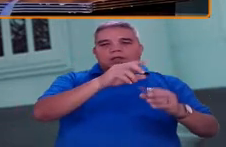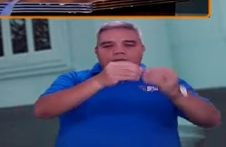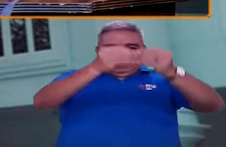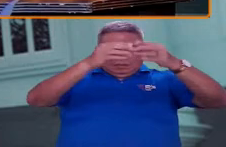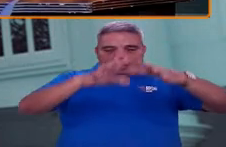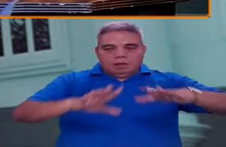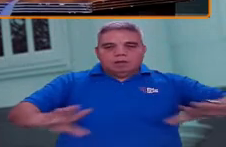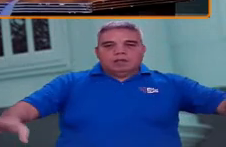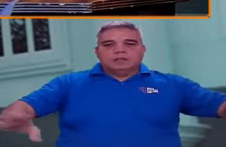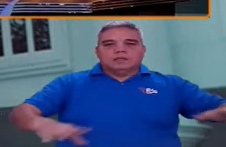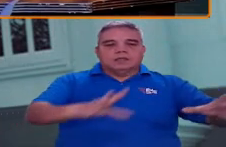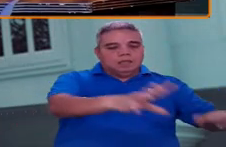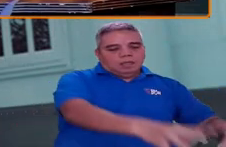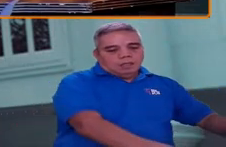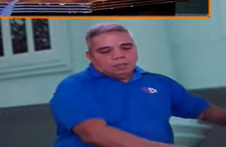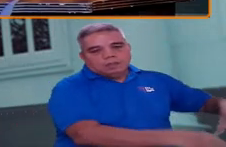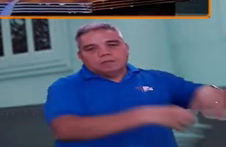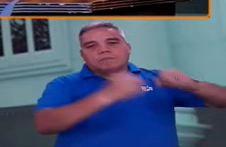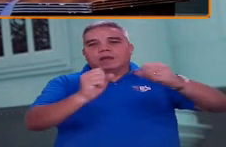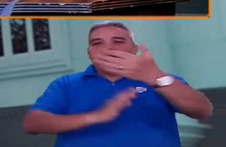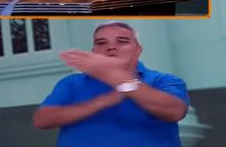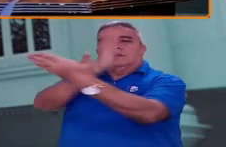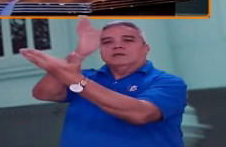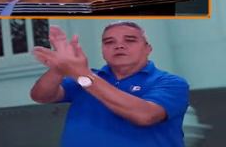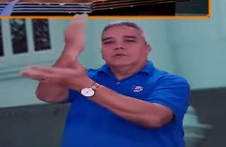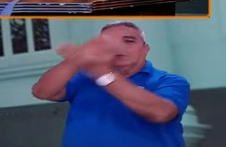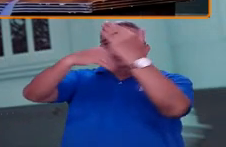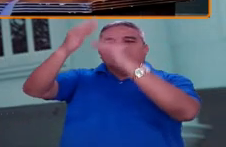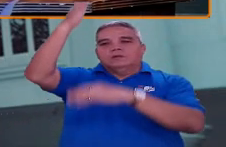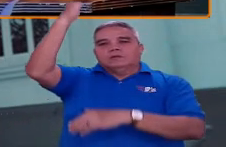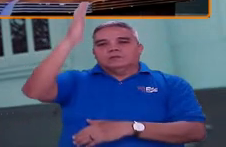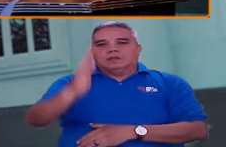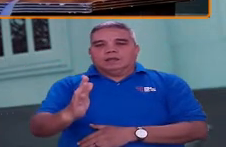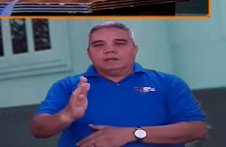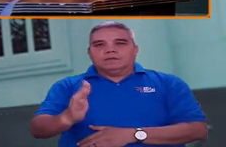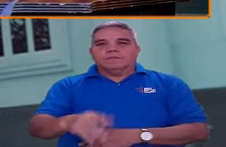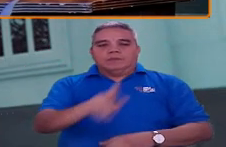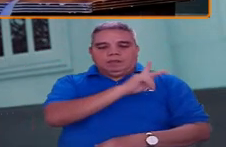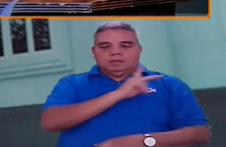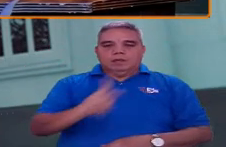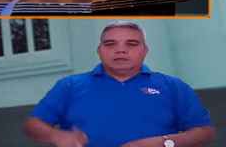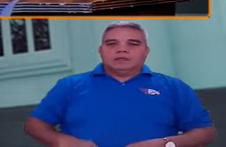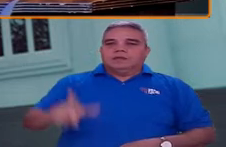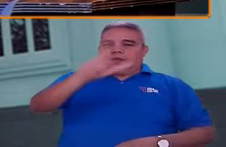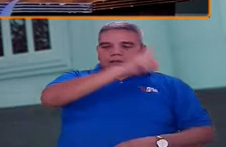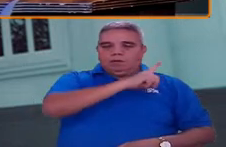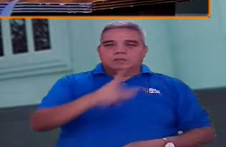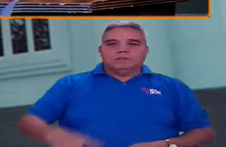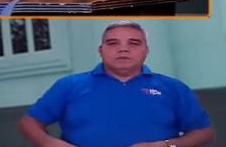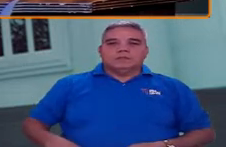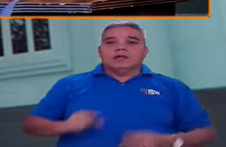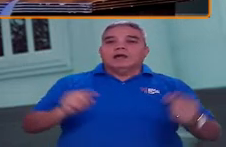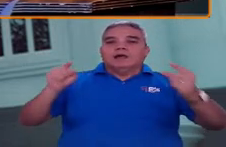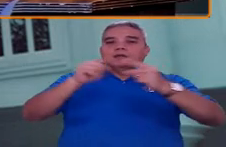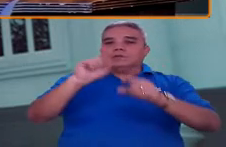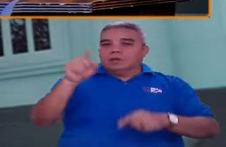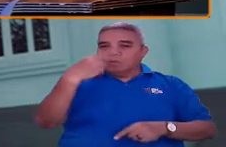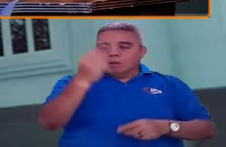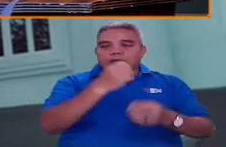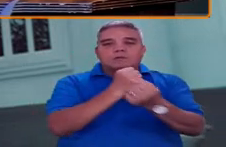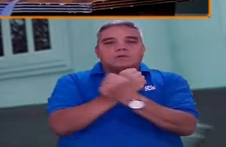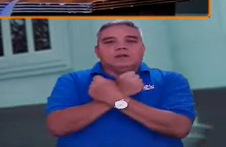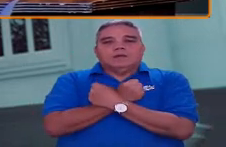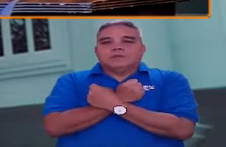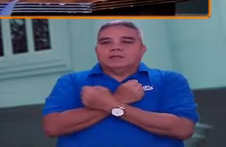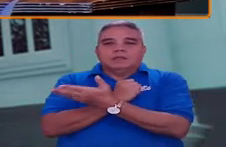lost back to his Creator, to the sovereign God, to the King of Kings and Lord of Lords, unto the one who loves